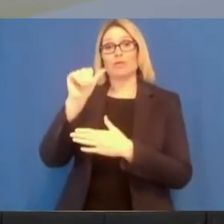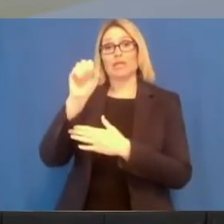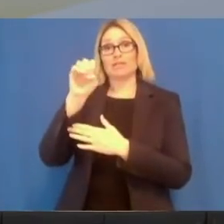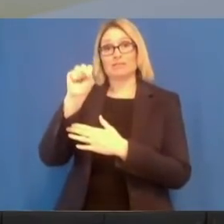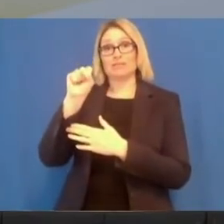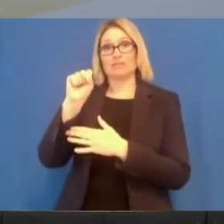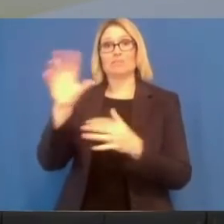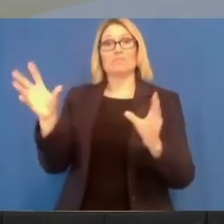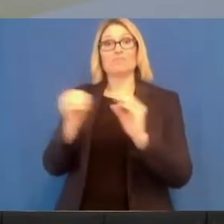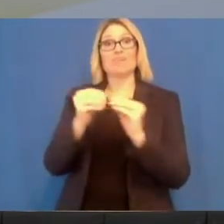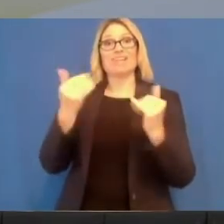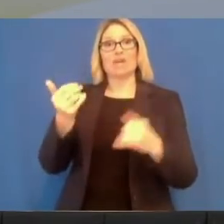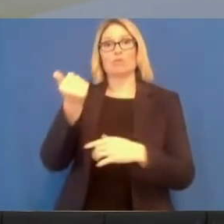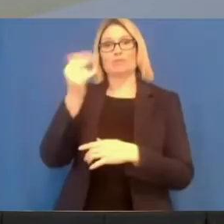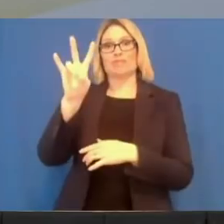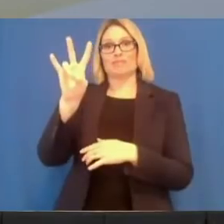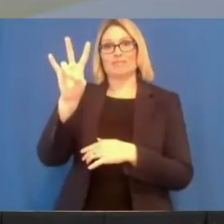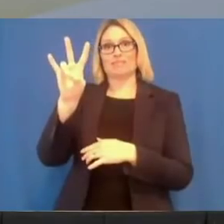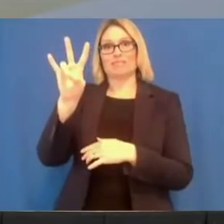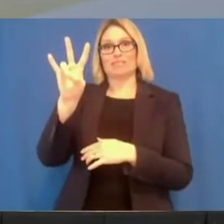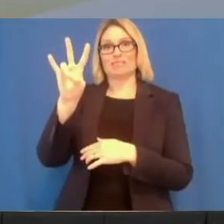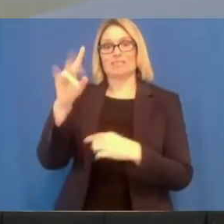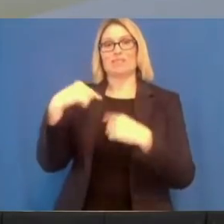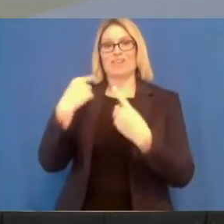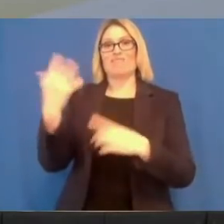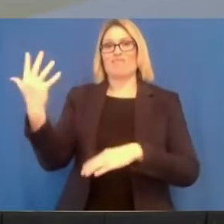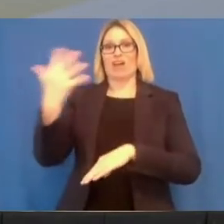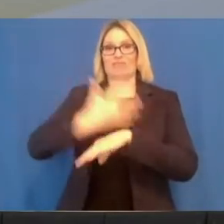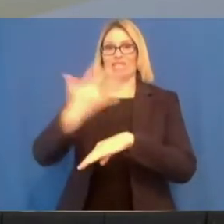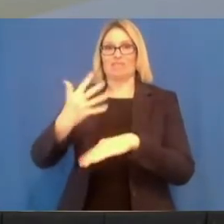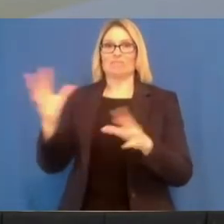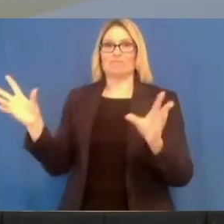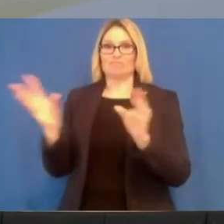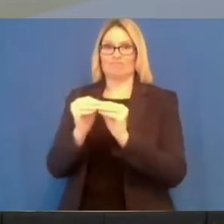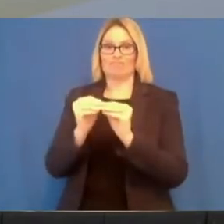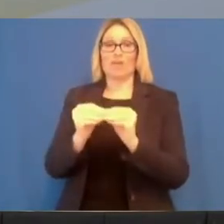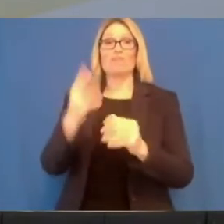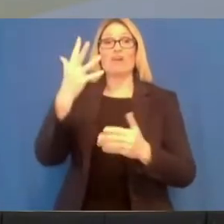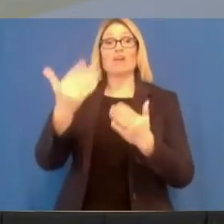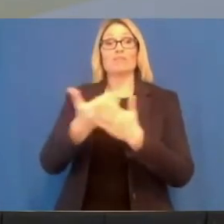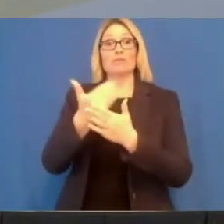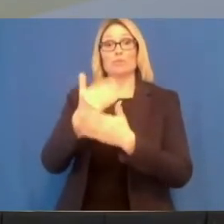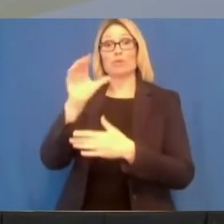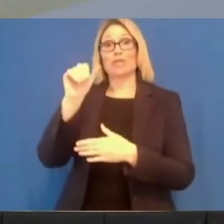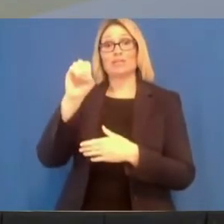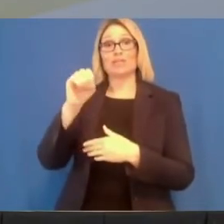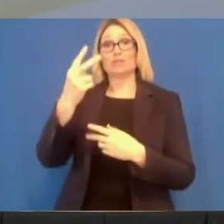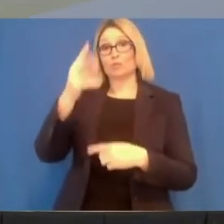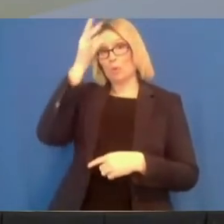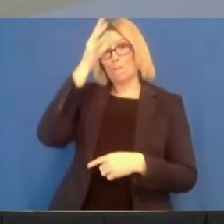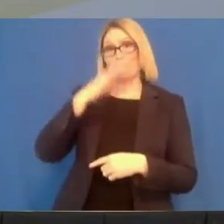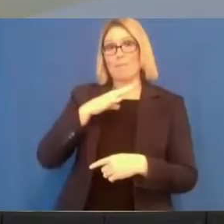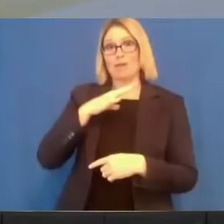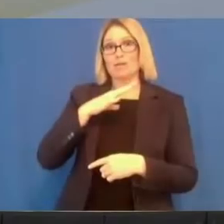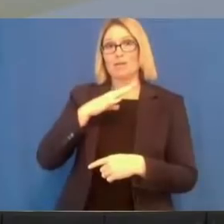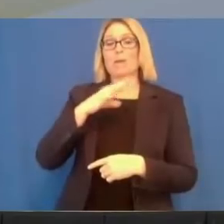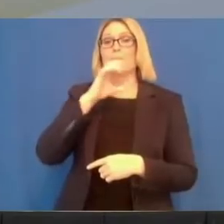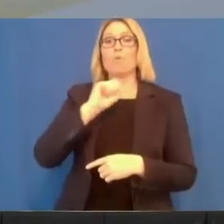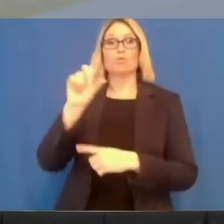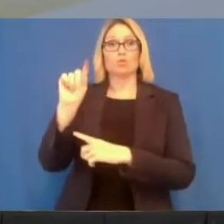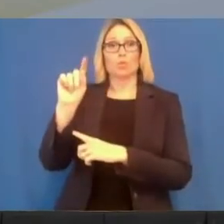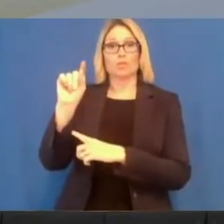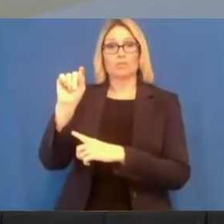of 17 cases in the past 5 days. The 5 new cases include 2 males, both in their 20s,